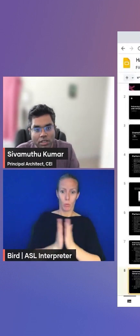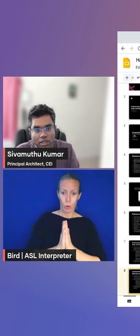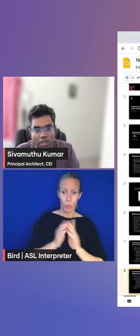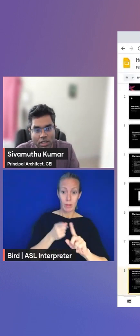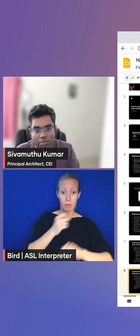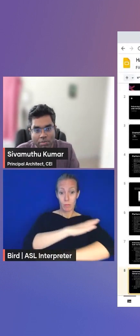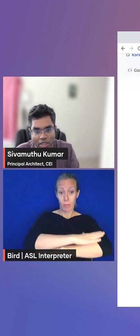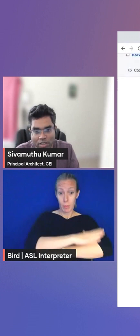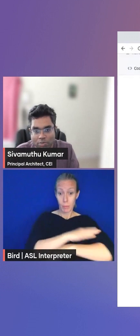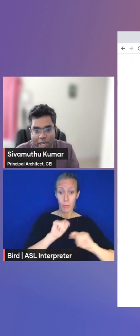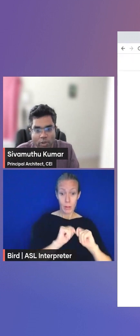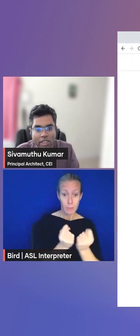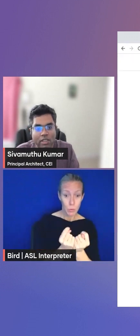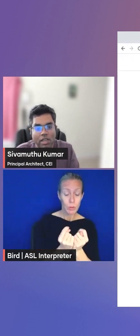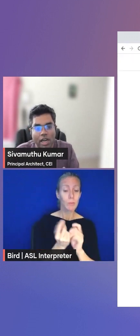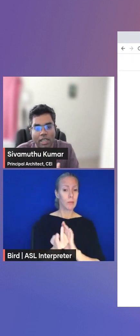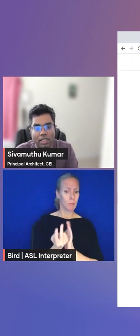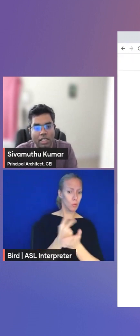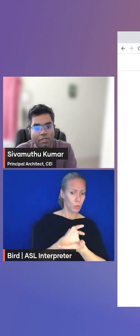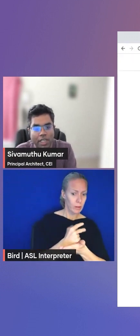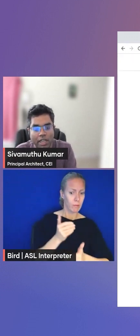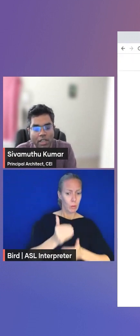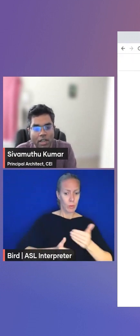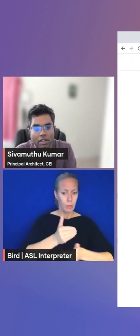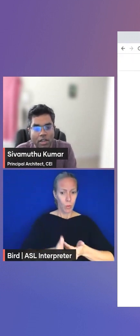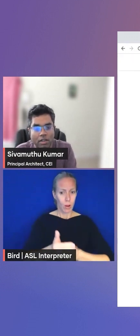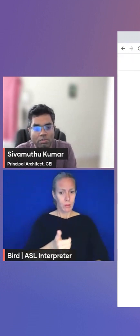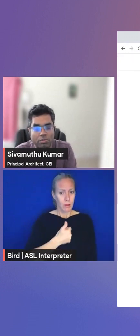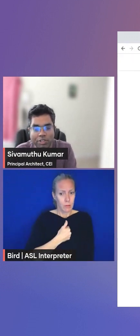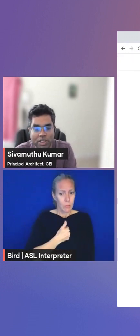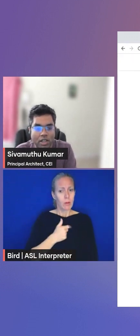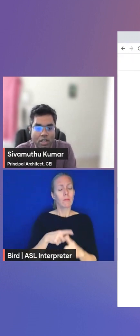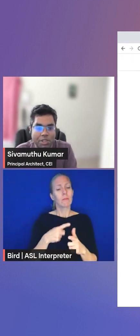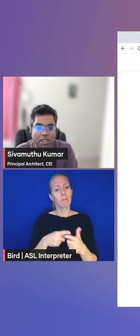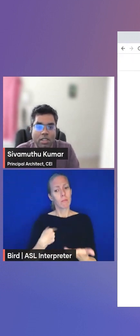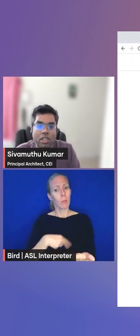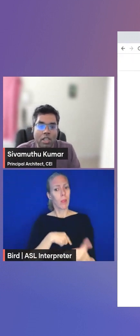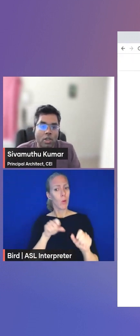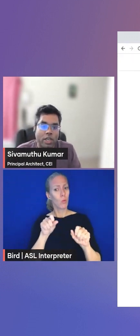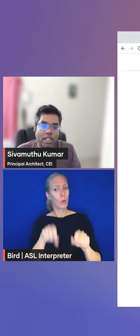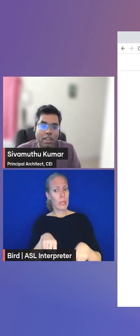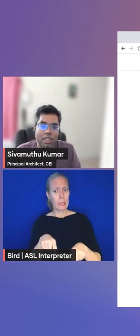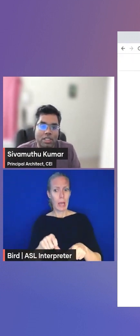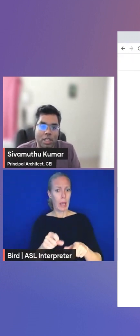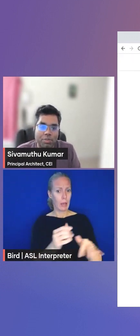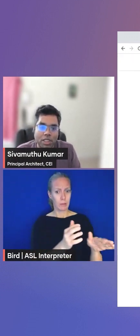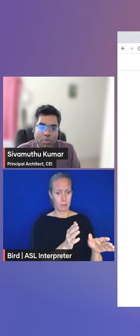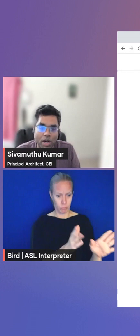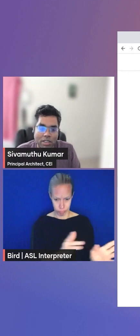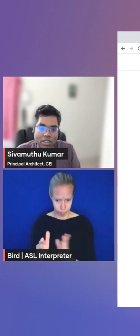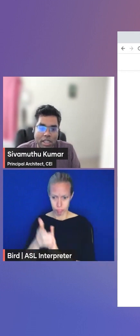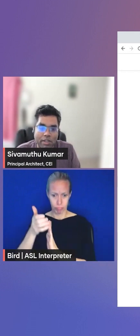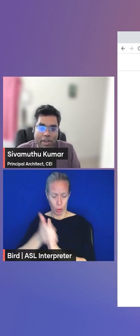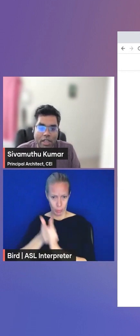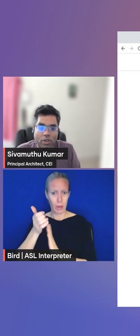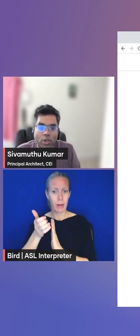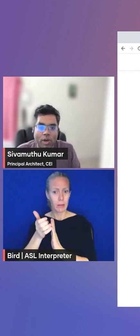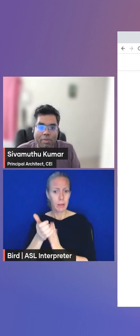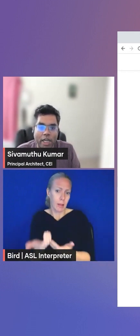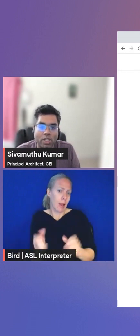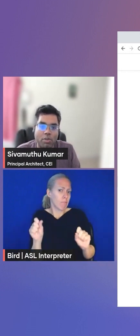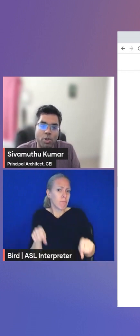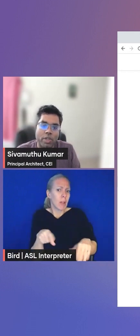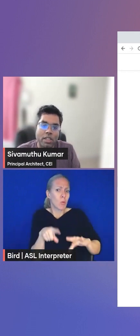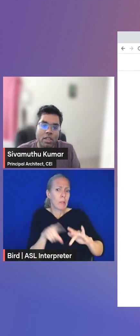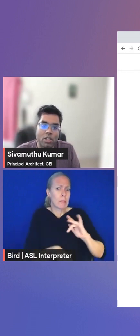reviewing the process manually, and then like we can provisioning automatically. You can even skip this process, like where